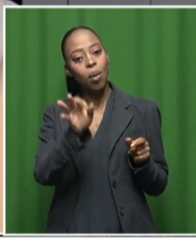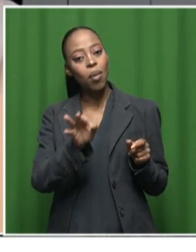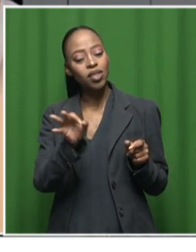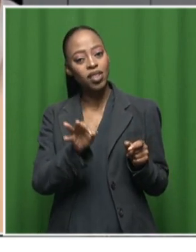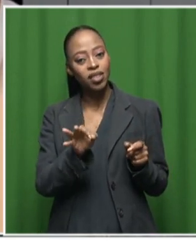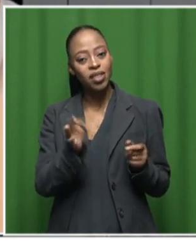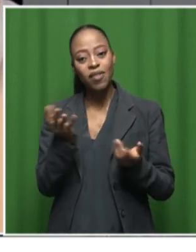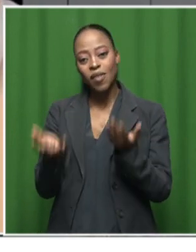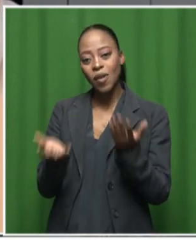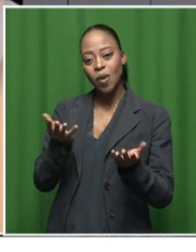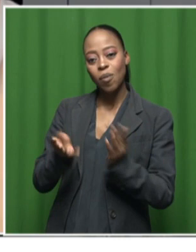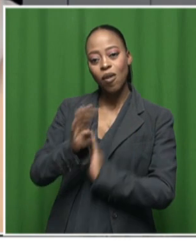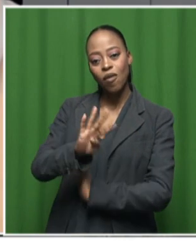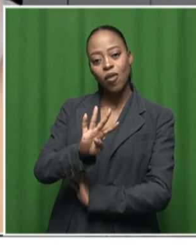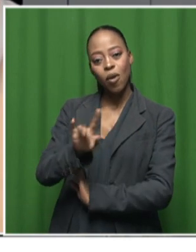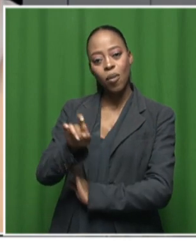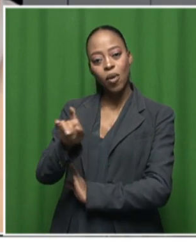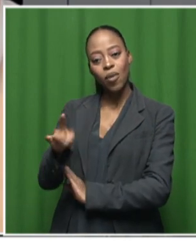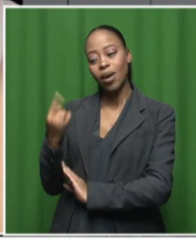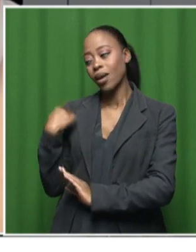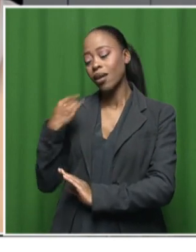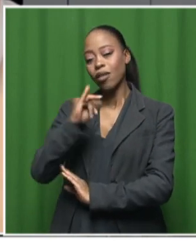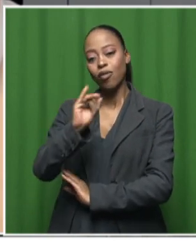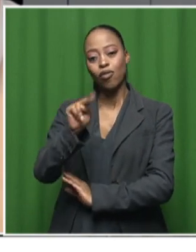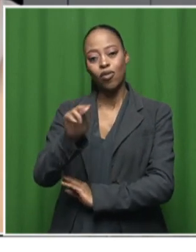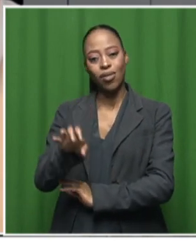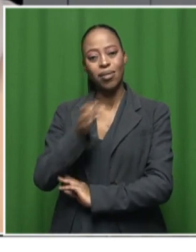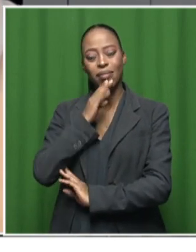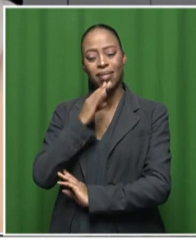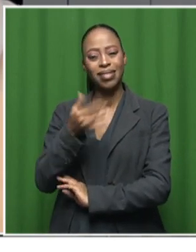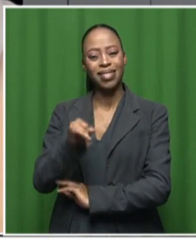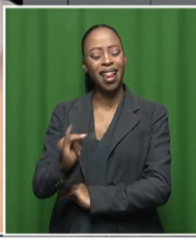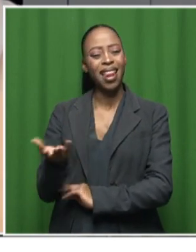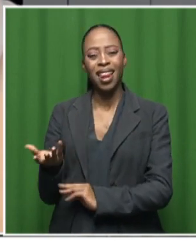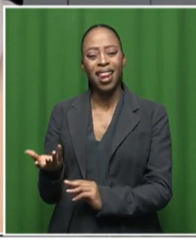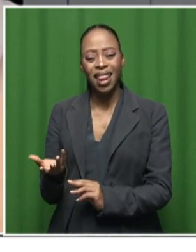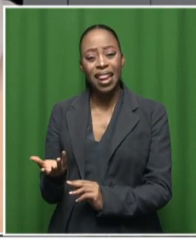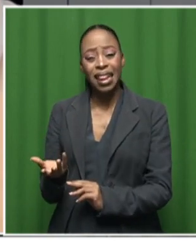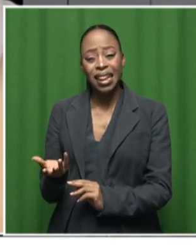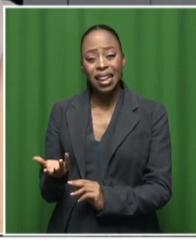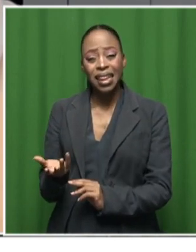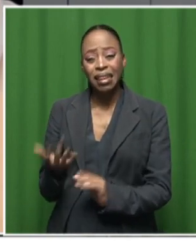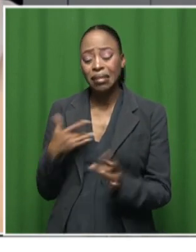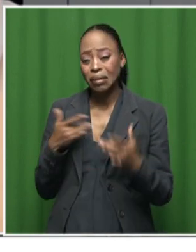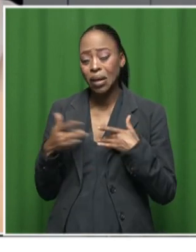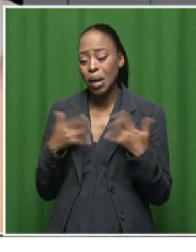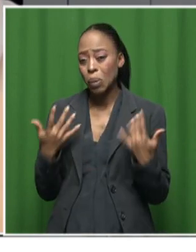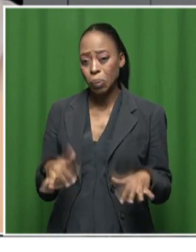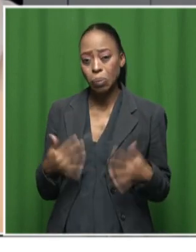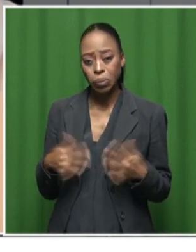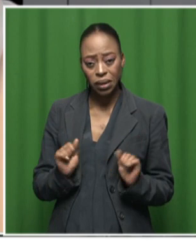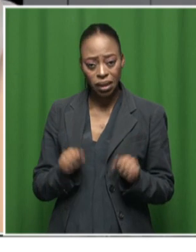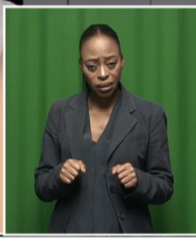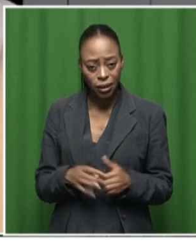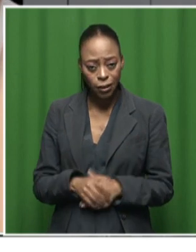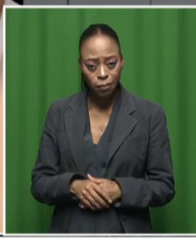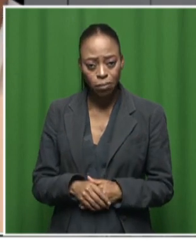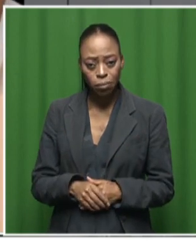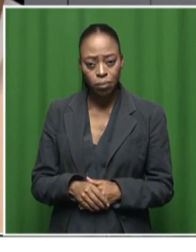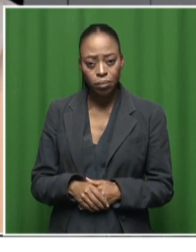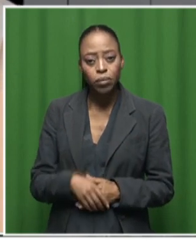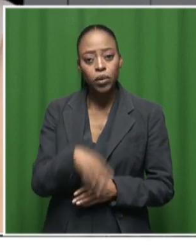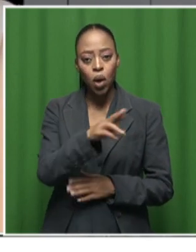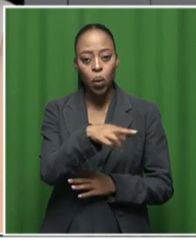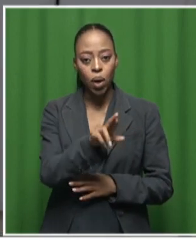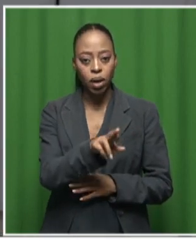43.1% compared to 44.1% in June. I mean, that is very worrisome. Absolutely